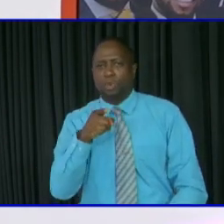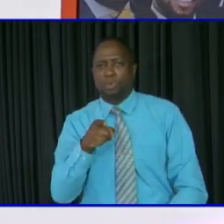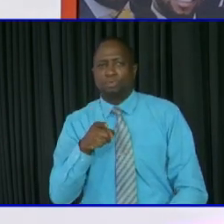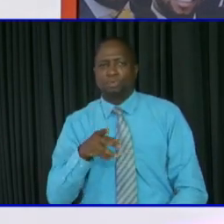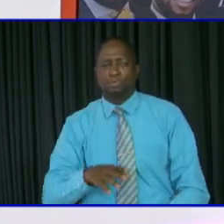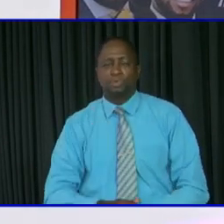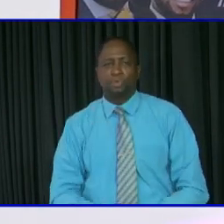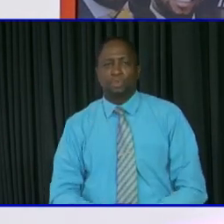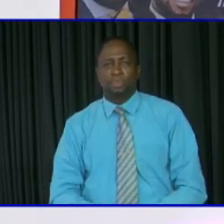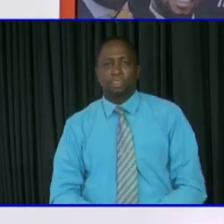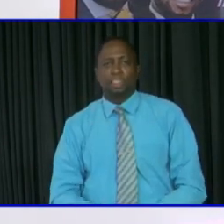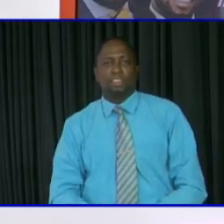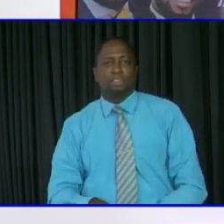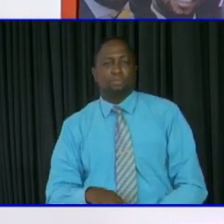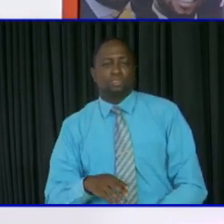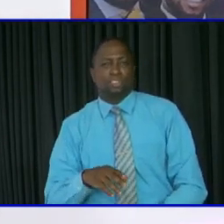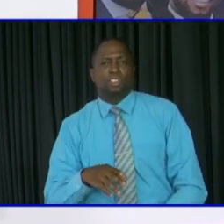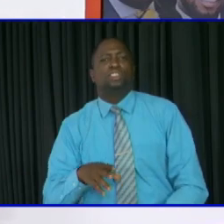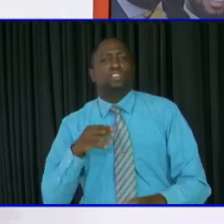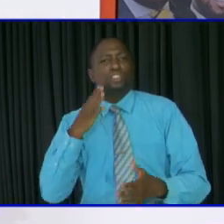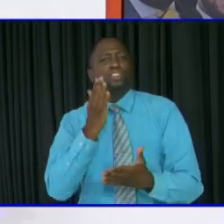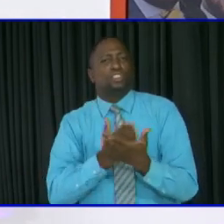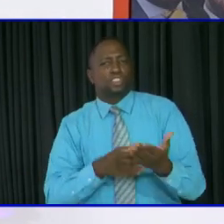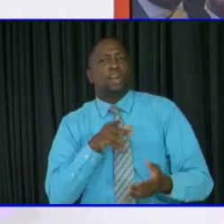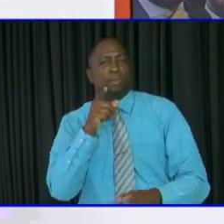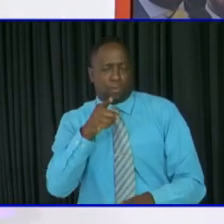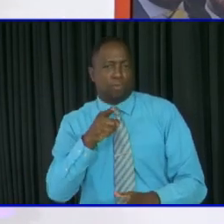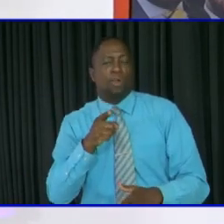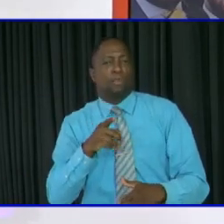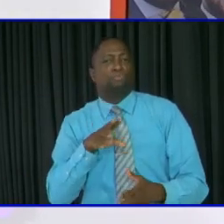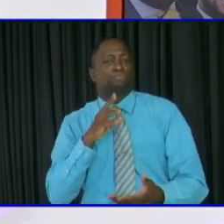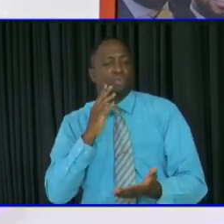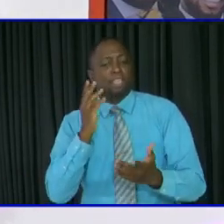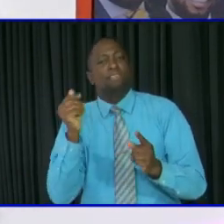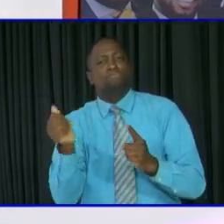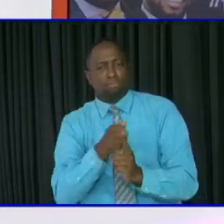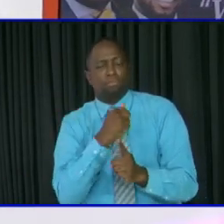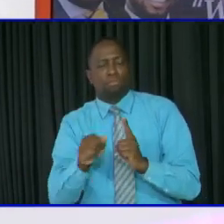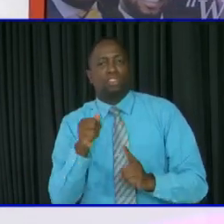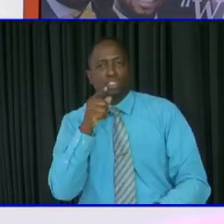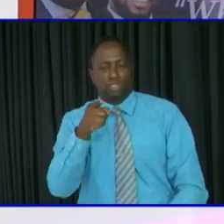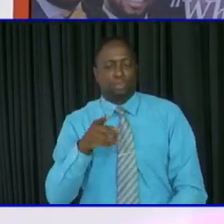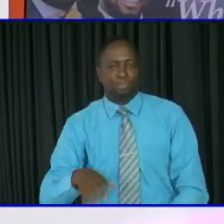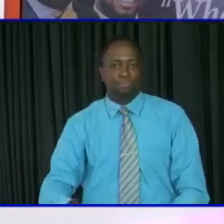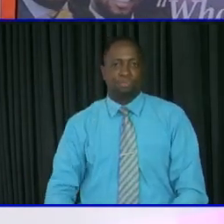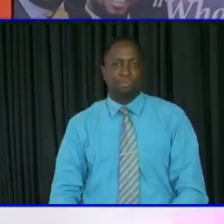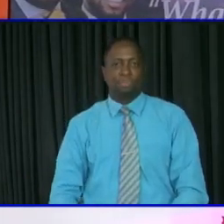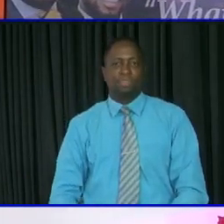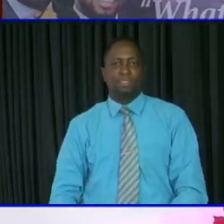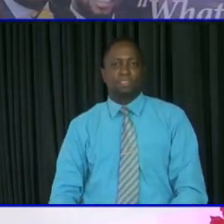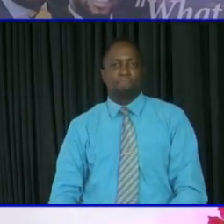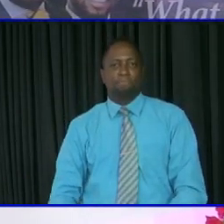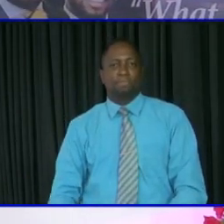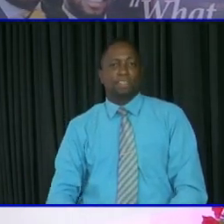a virgin, but you were violated. And then you have the lying virgin. You know, there are some people